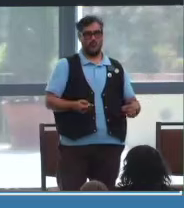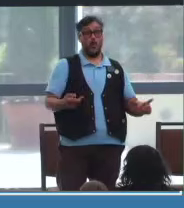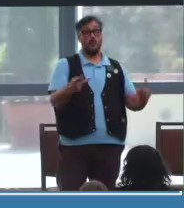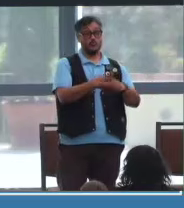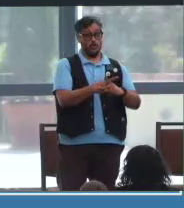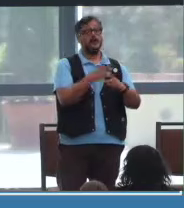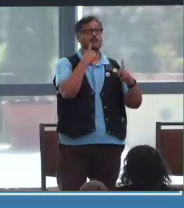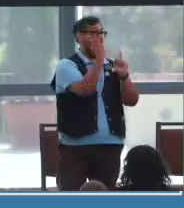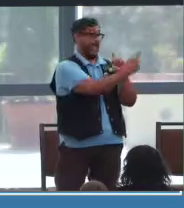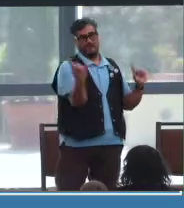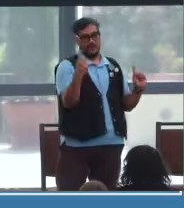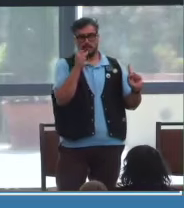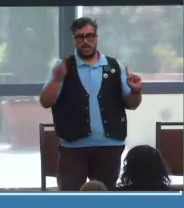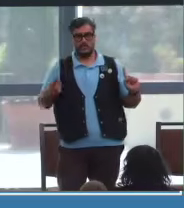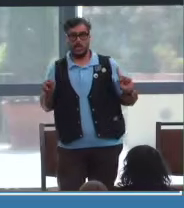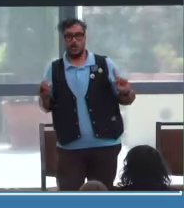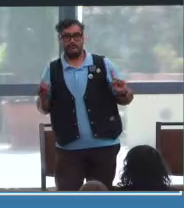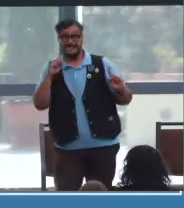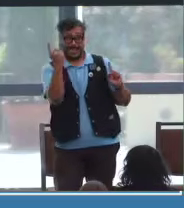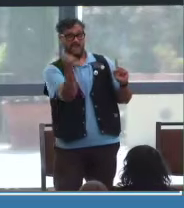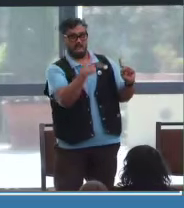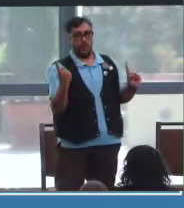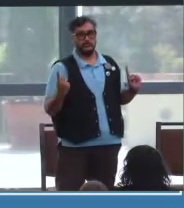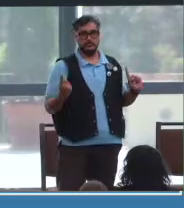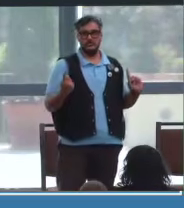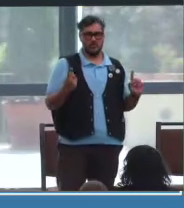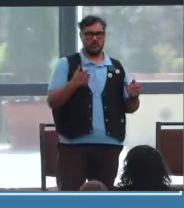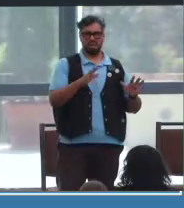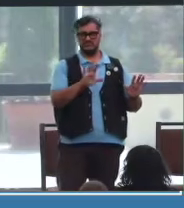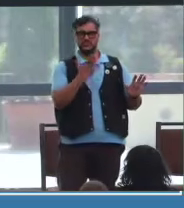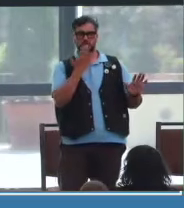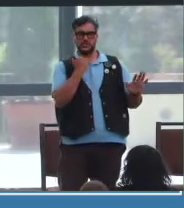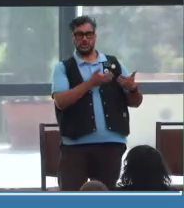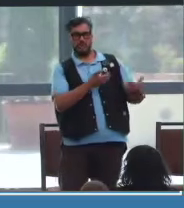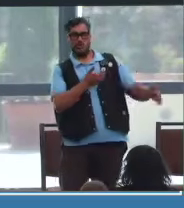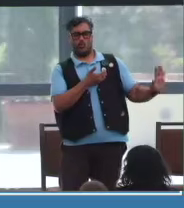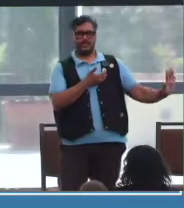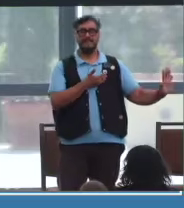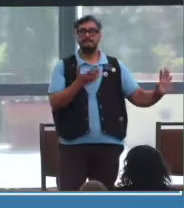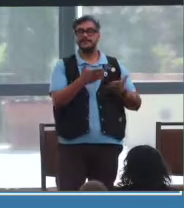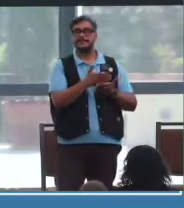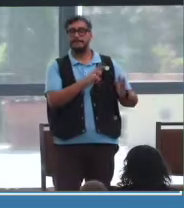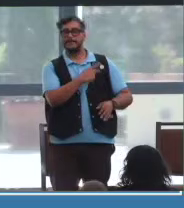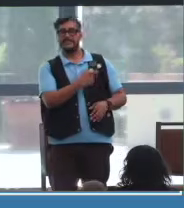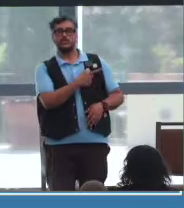just lupus patients. But so, avoiding sugar can really be something that, even that alone, I've had some patients who just cutting out